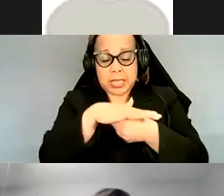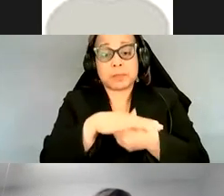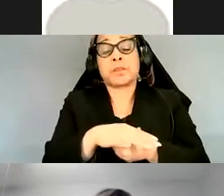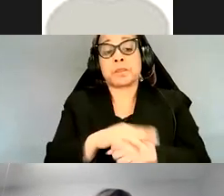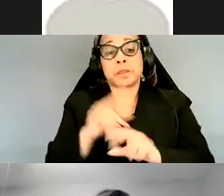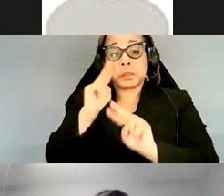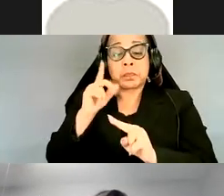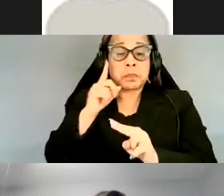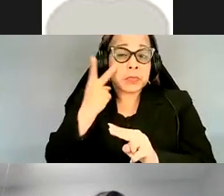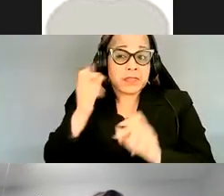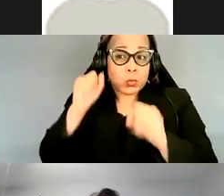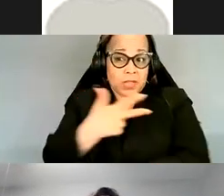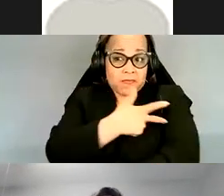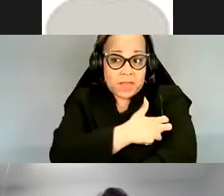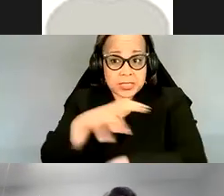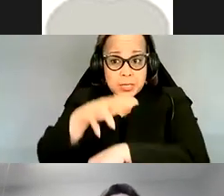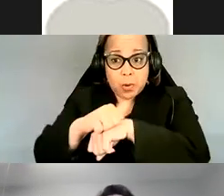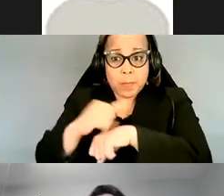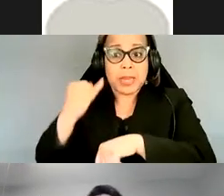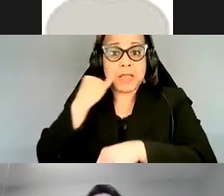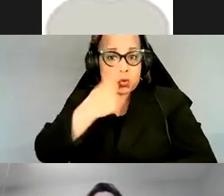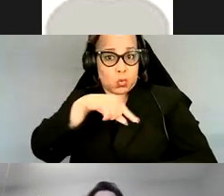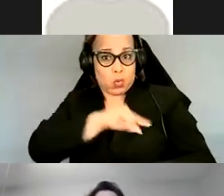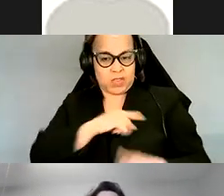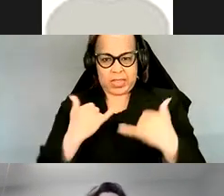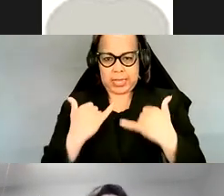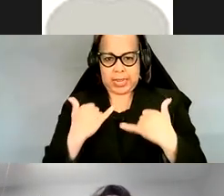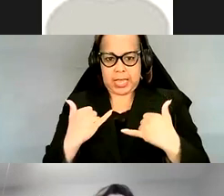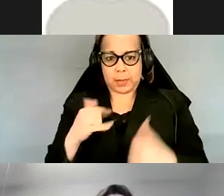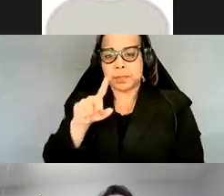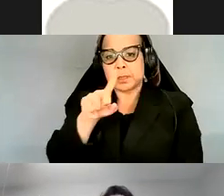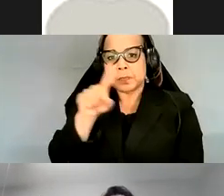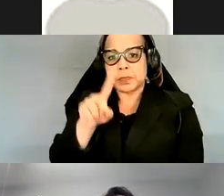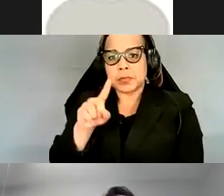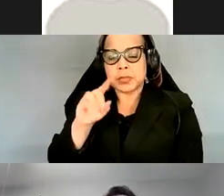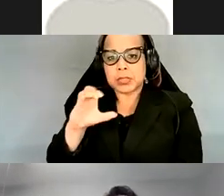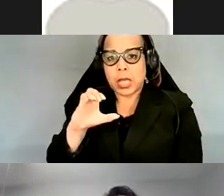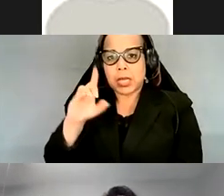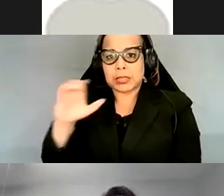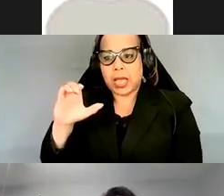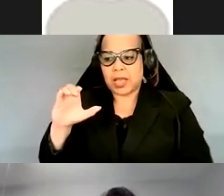see if you can get a vaccine appointment if you qualify at this time is to go to ZocDoc. ZocDoc is a